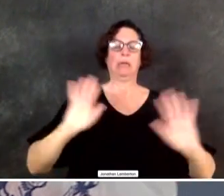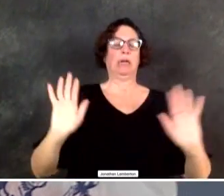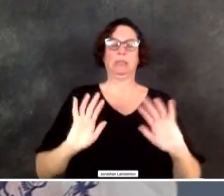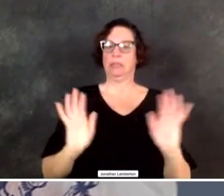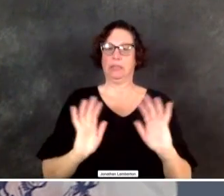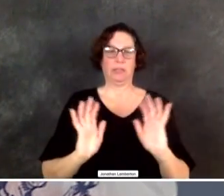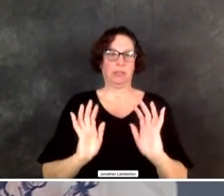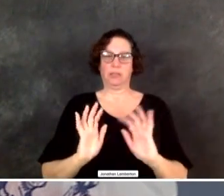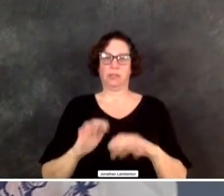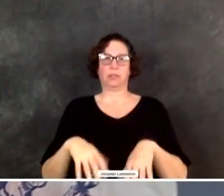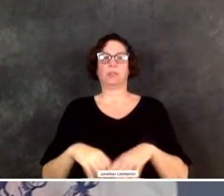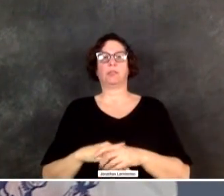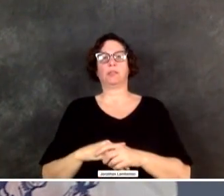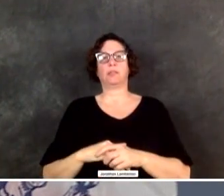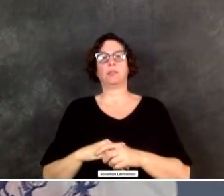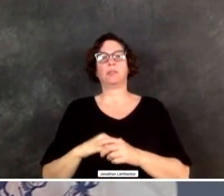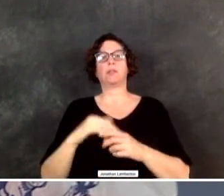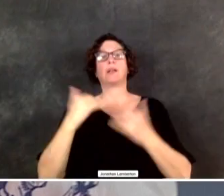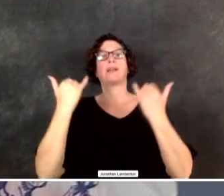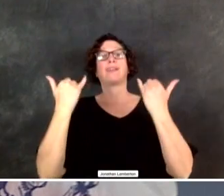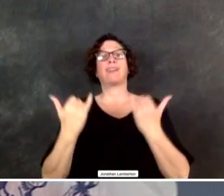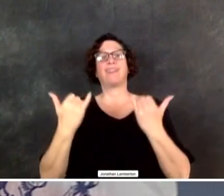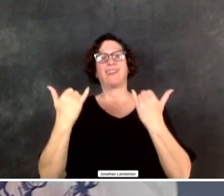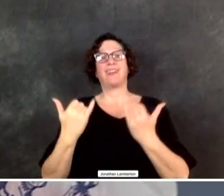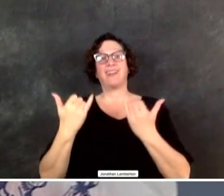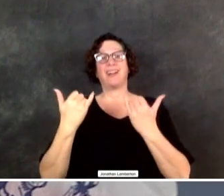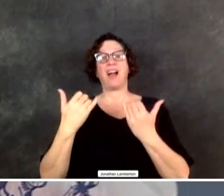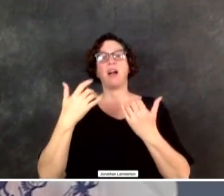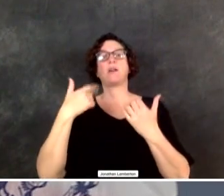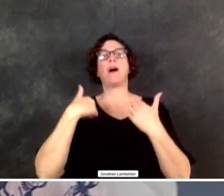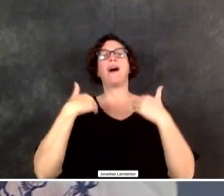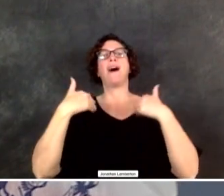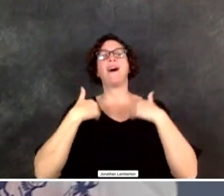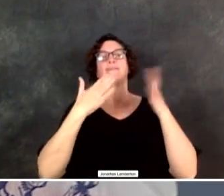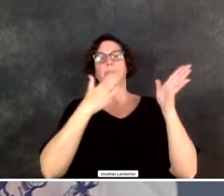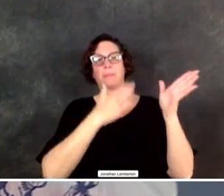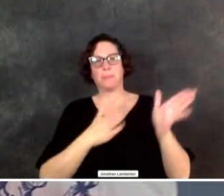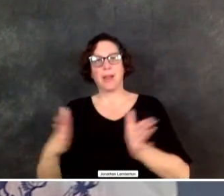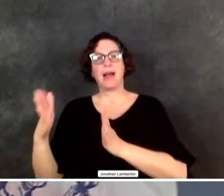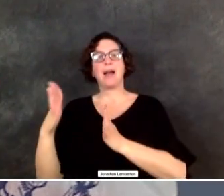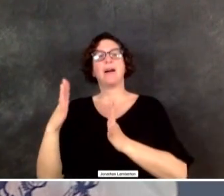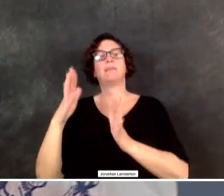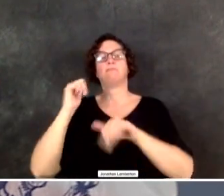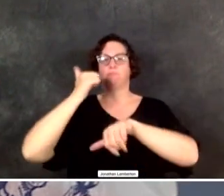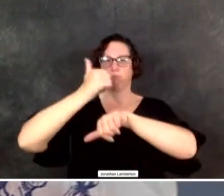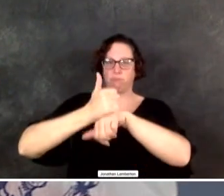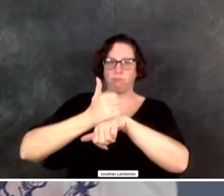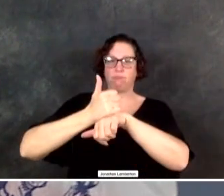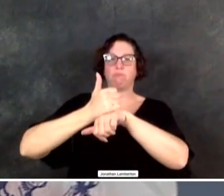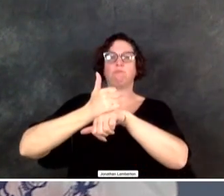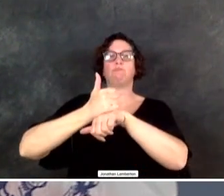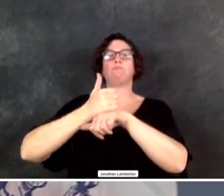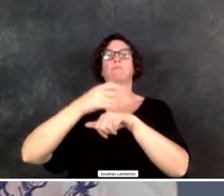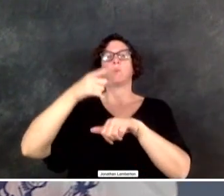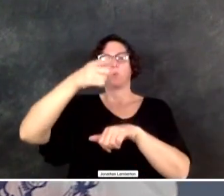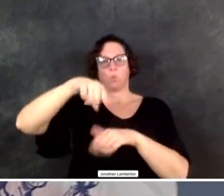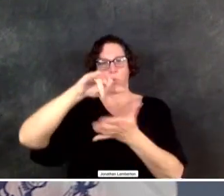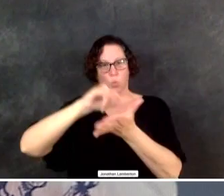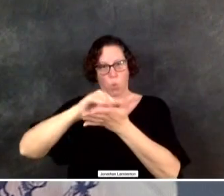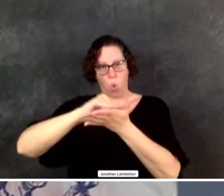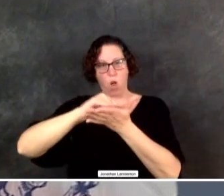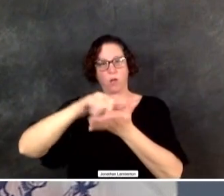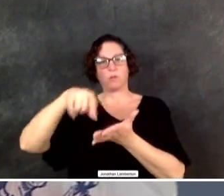plan that New Yorkers are actually making work, as tough as it is. It's working. We have seen some really